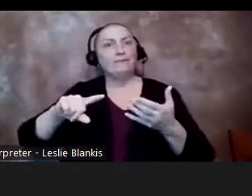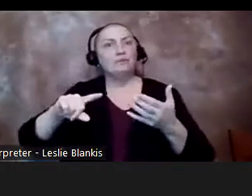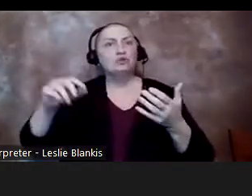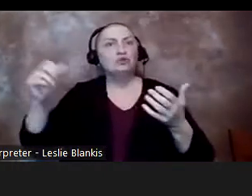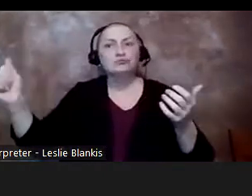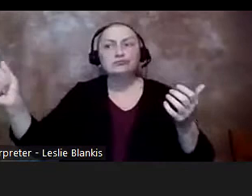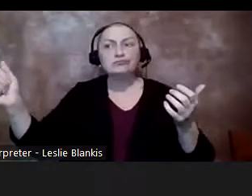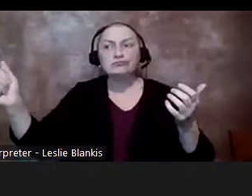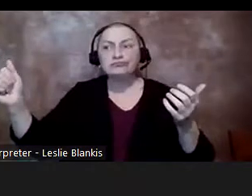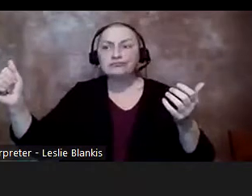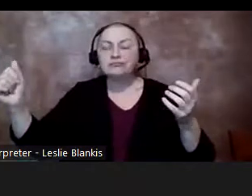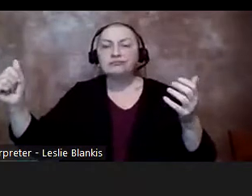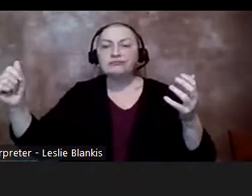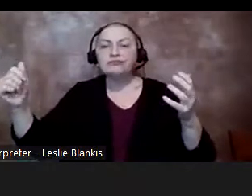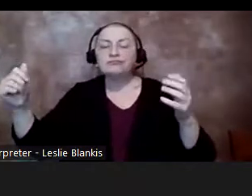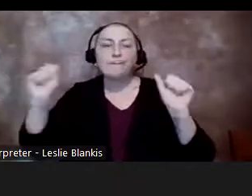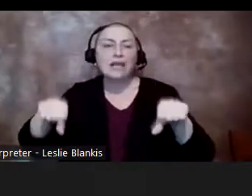and